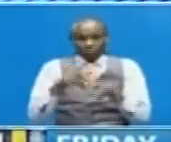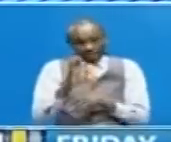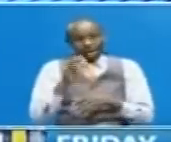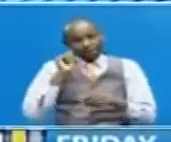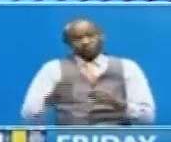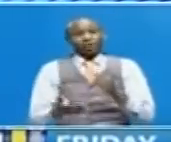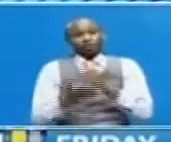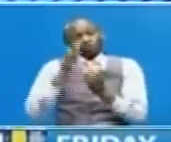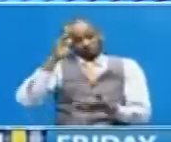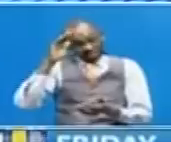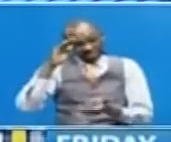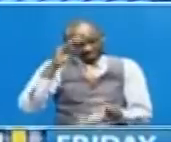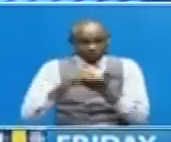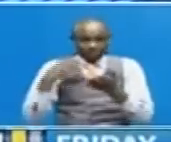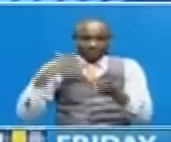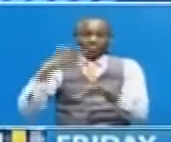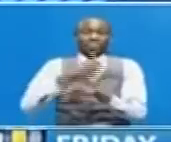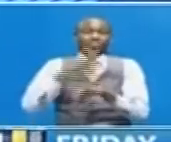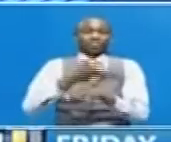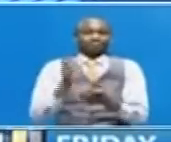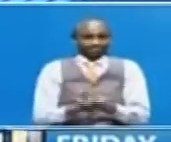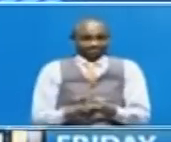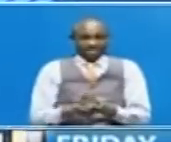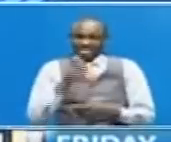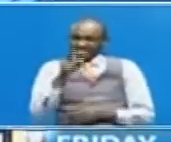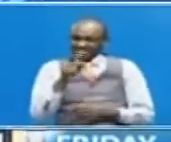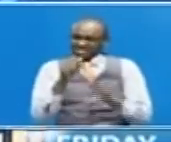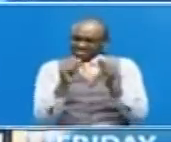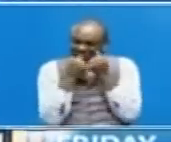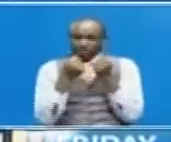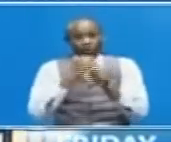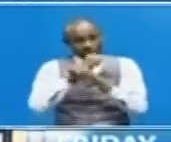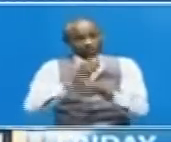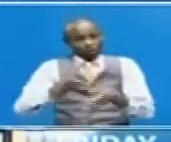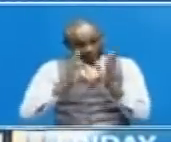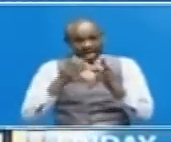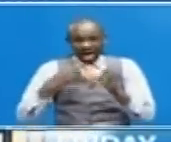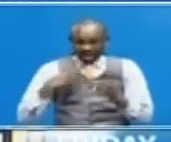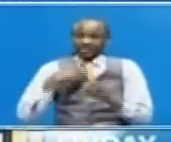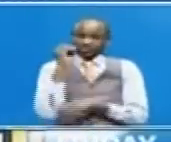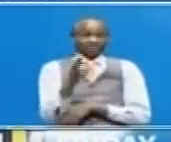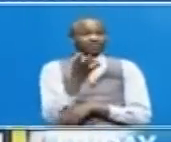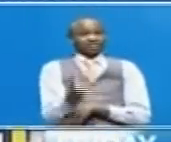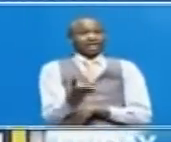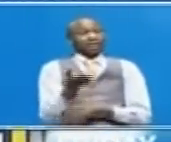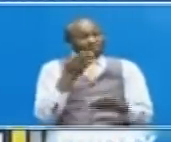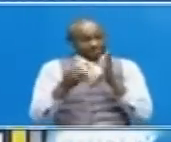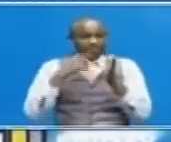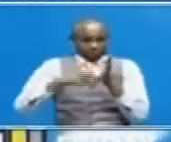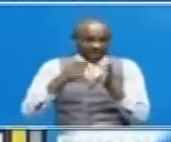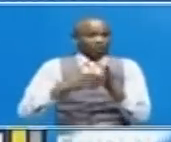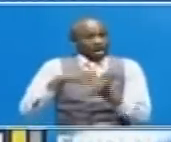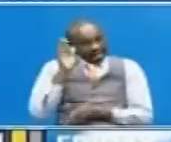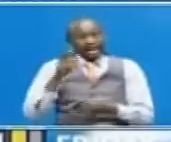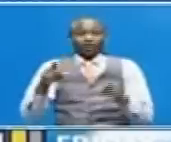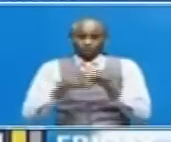will help minimize them from being counterfeited. Now, this safety feature, however, comes with an extra cost, pushing the cost of production up and eating